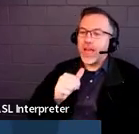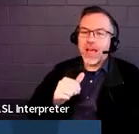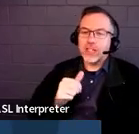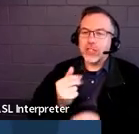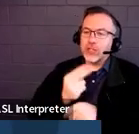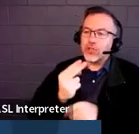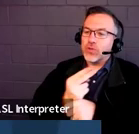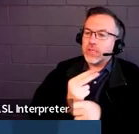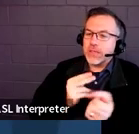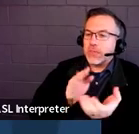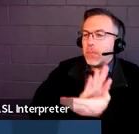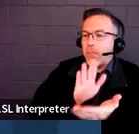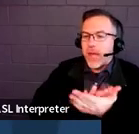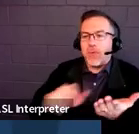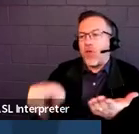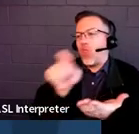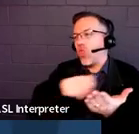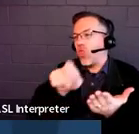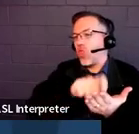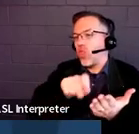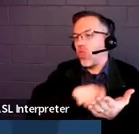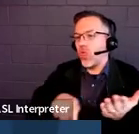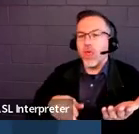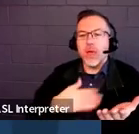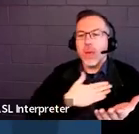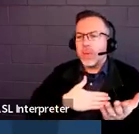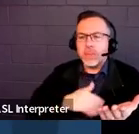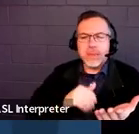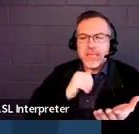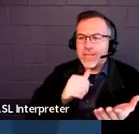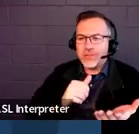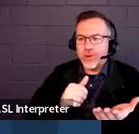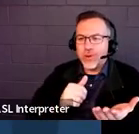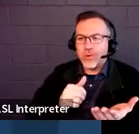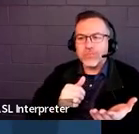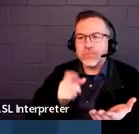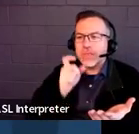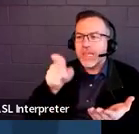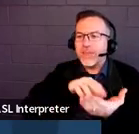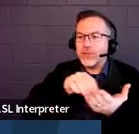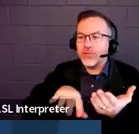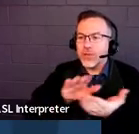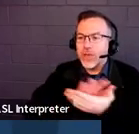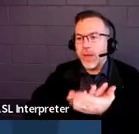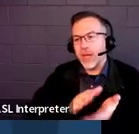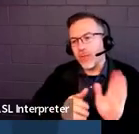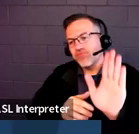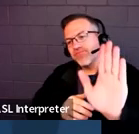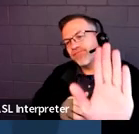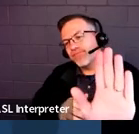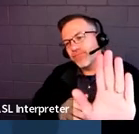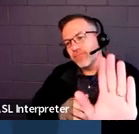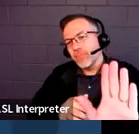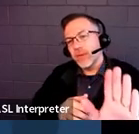is, please don't just take a piece of paper, put it in front of the student, and have him fill it out.